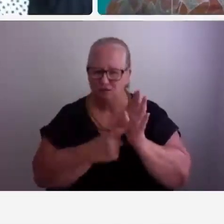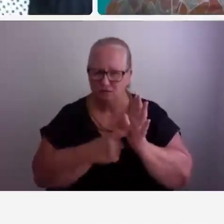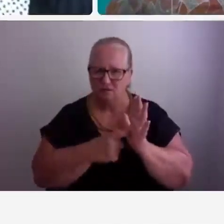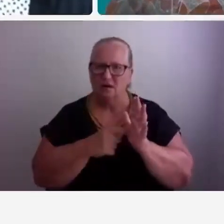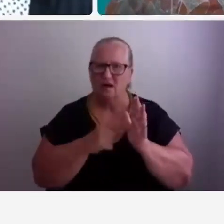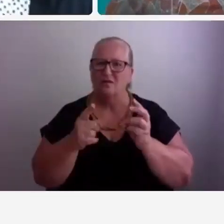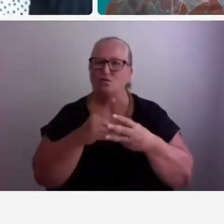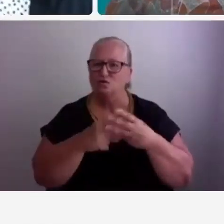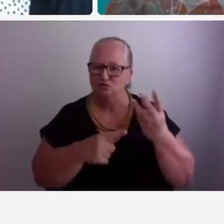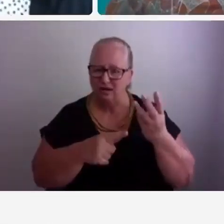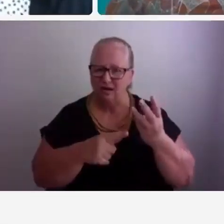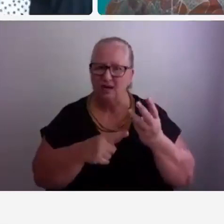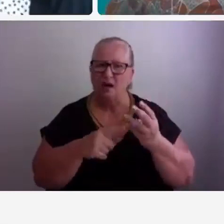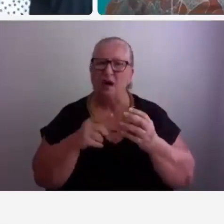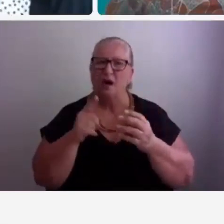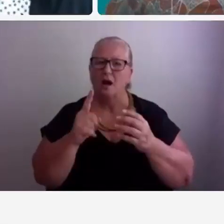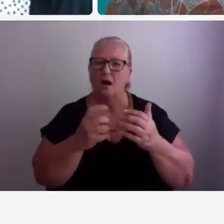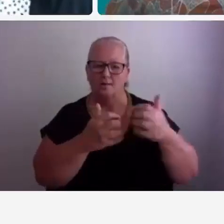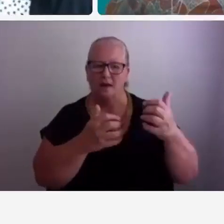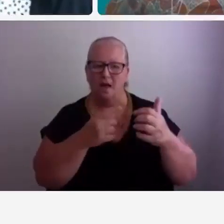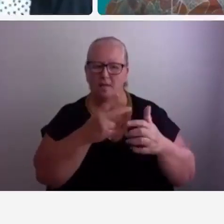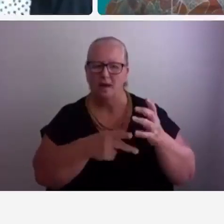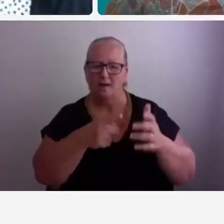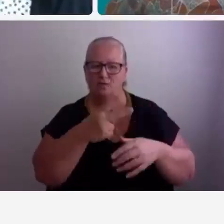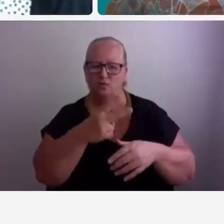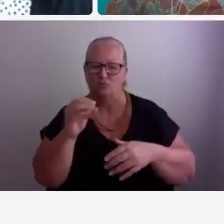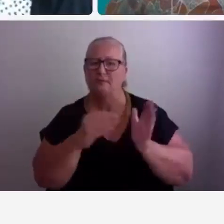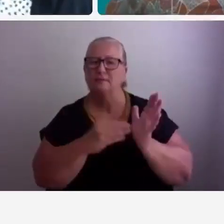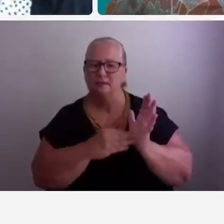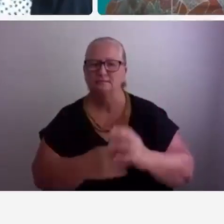3 professions are part of the 200 minutes.